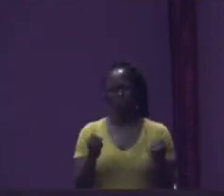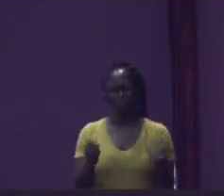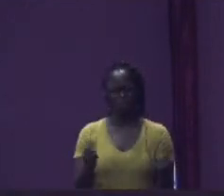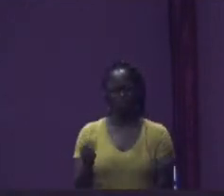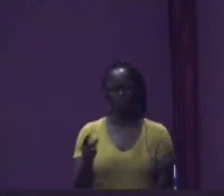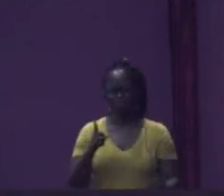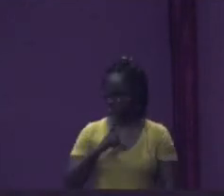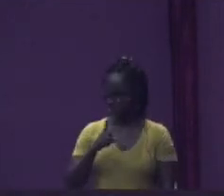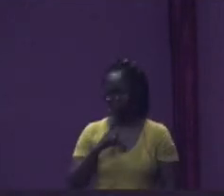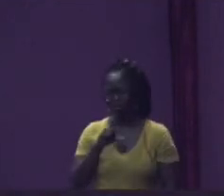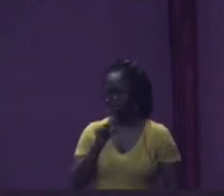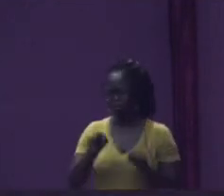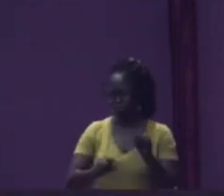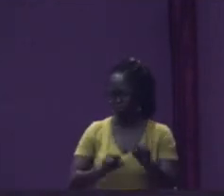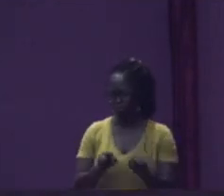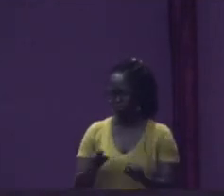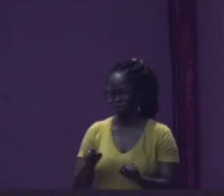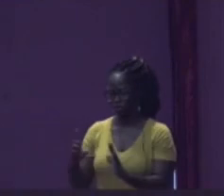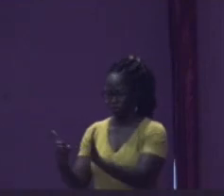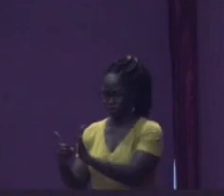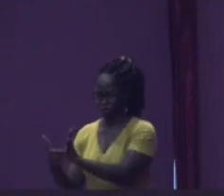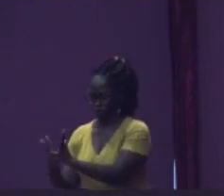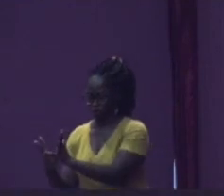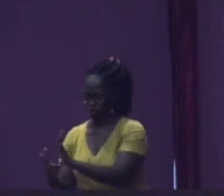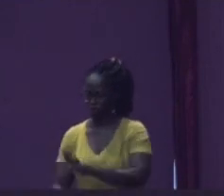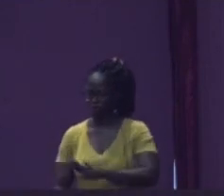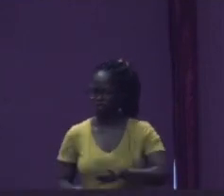rural poor, who often are mixed.